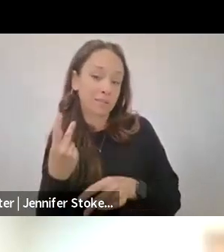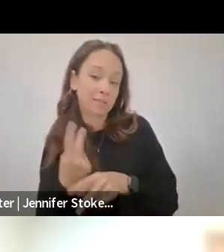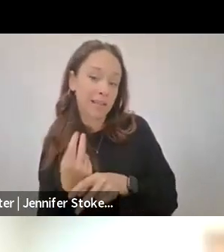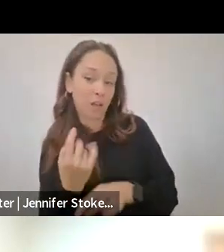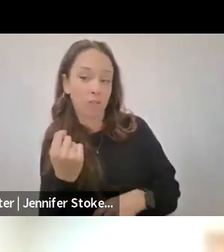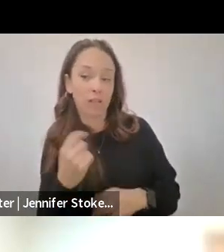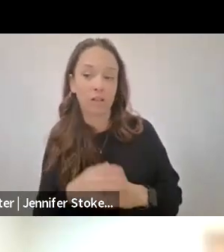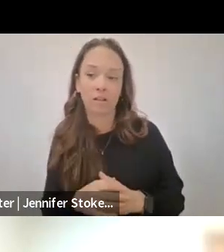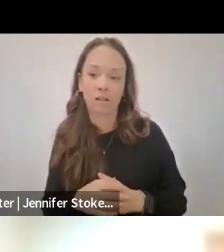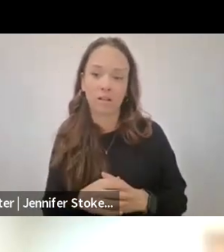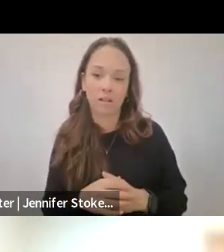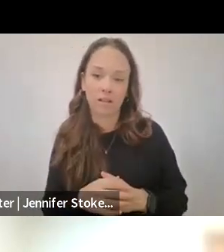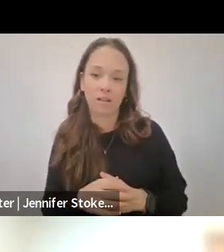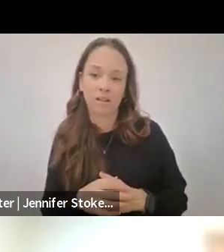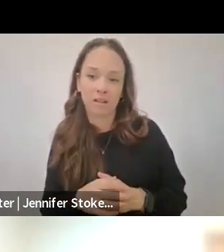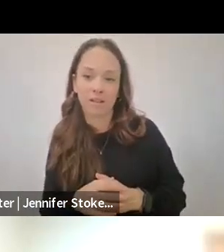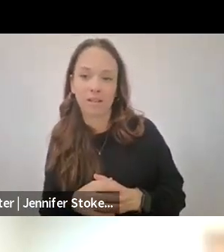can't,